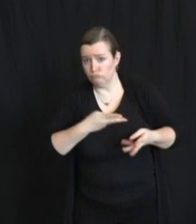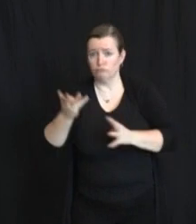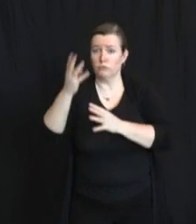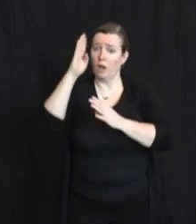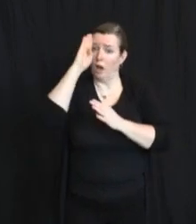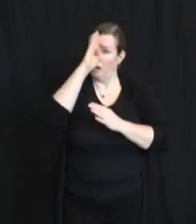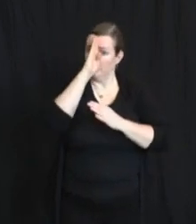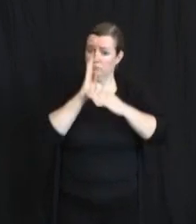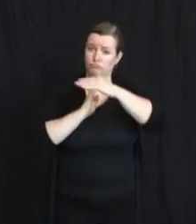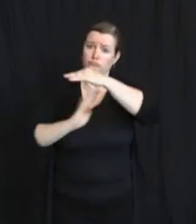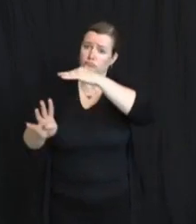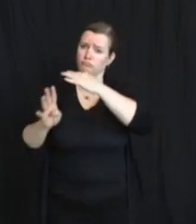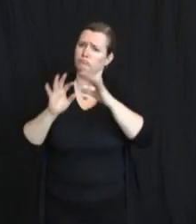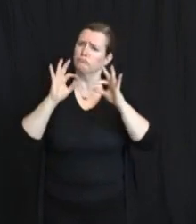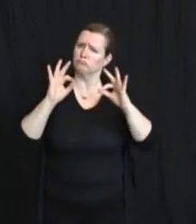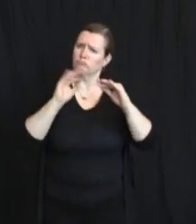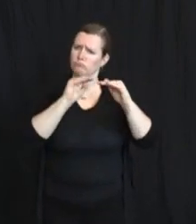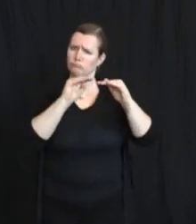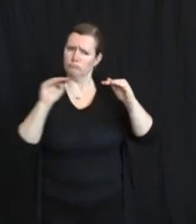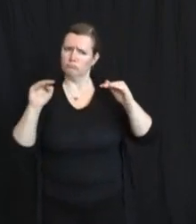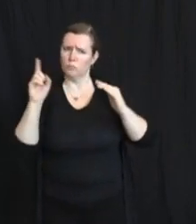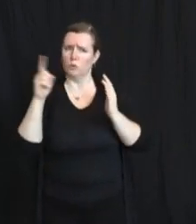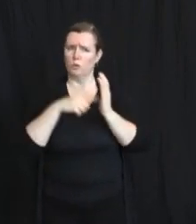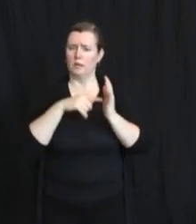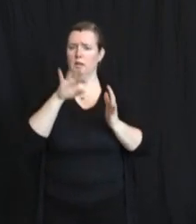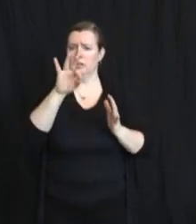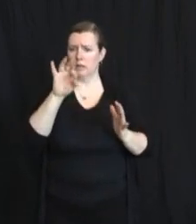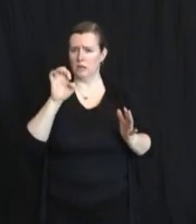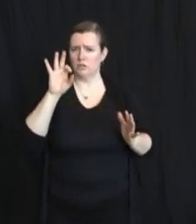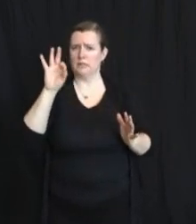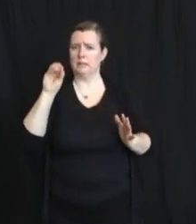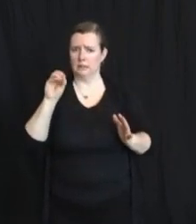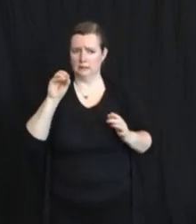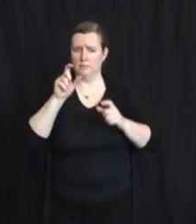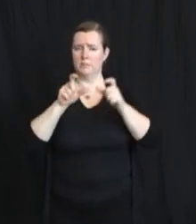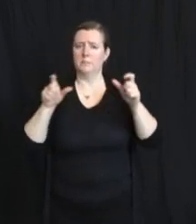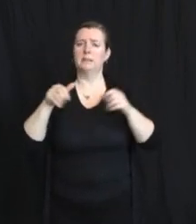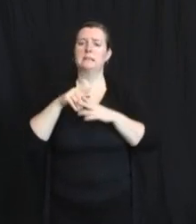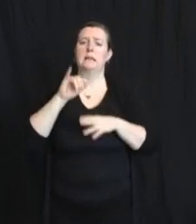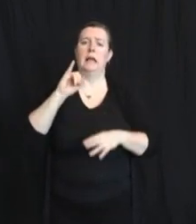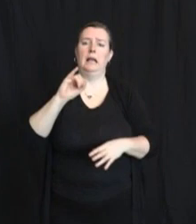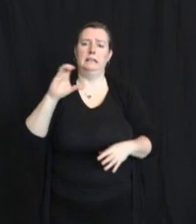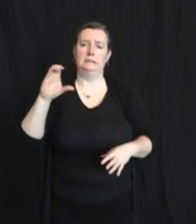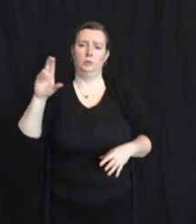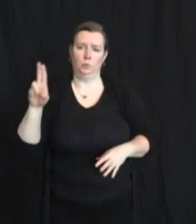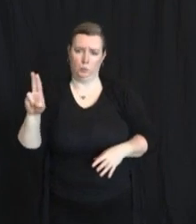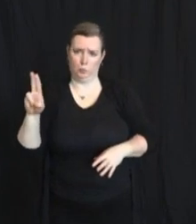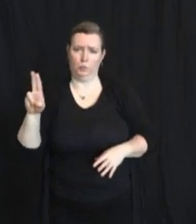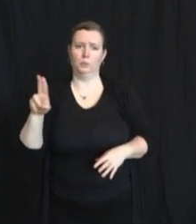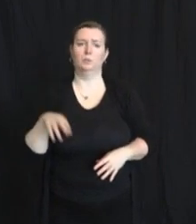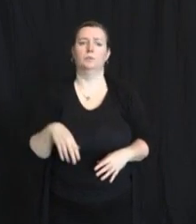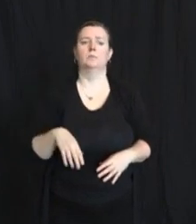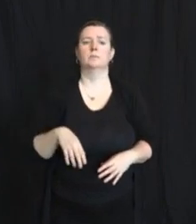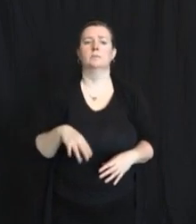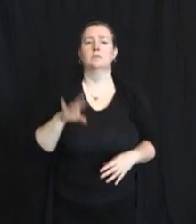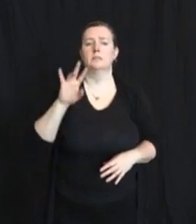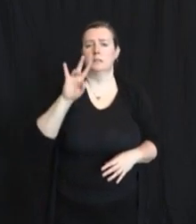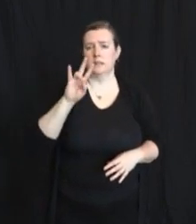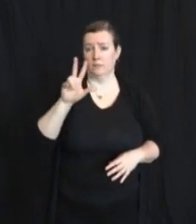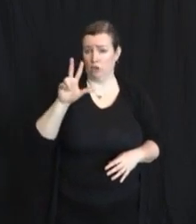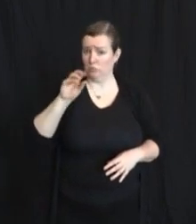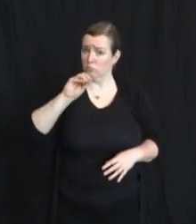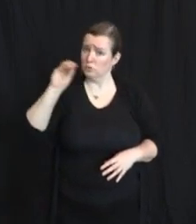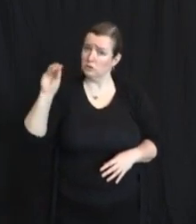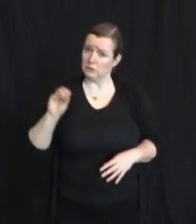are 1,990 individuals in critical care, of which 73% are on ventilators, which is